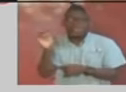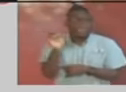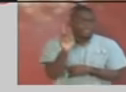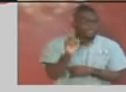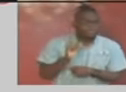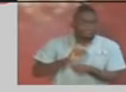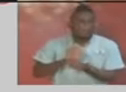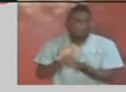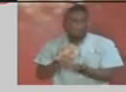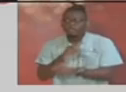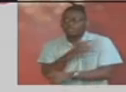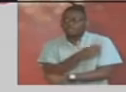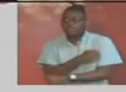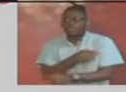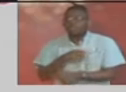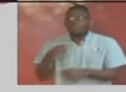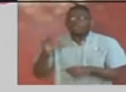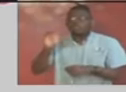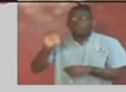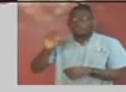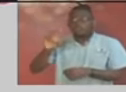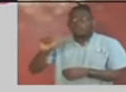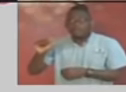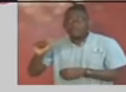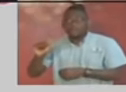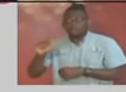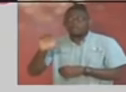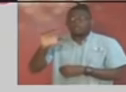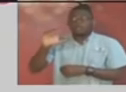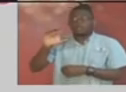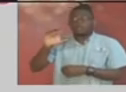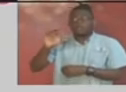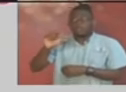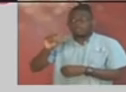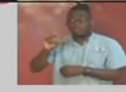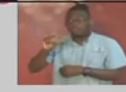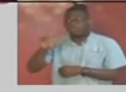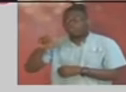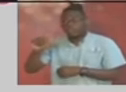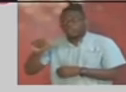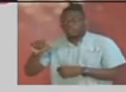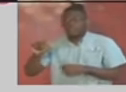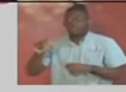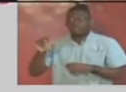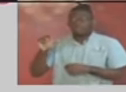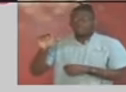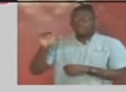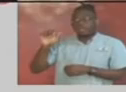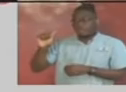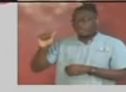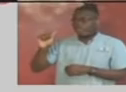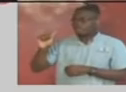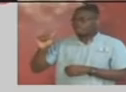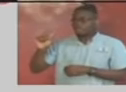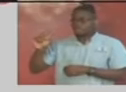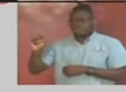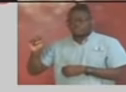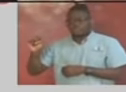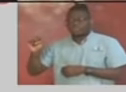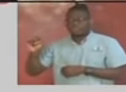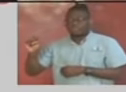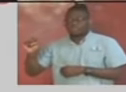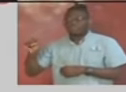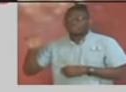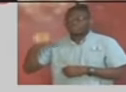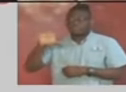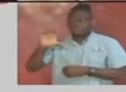Cora, Augustus Long to the most part. Cora has continued to maintain its function as a tuberculosis thoracic facility